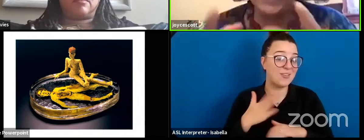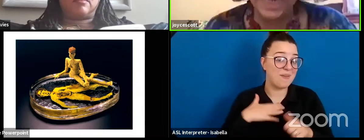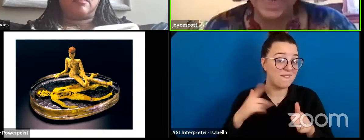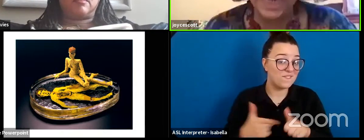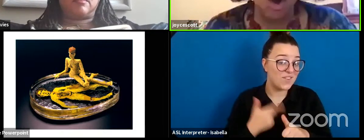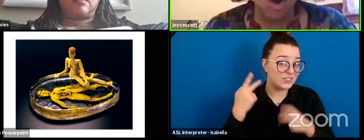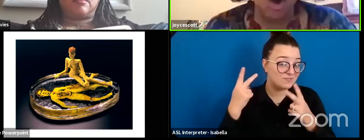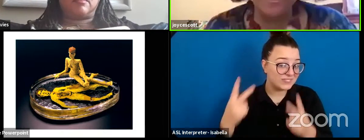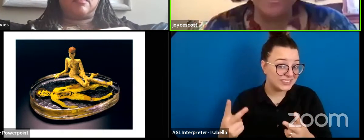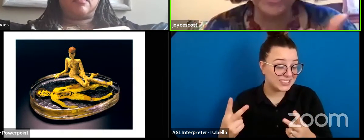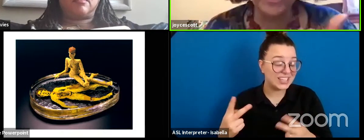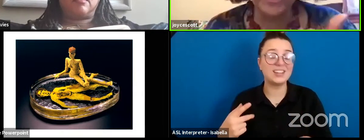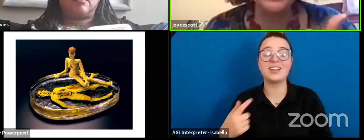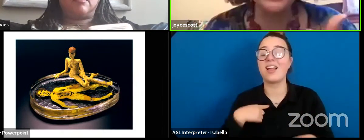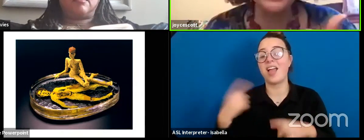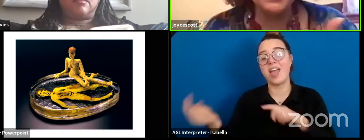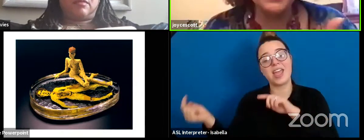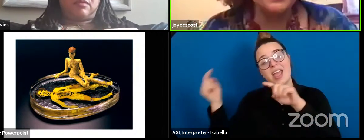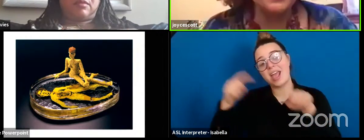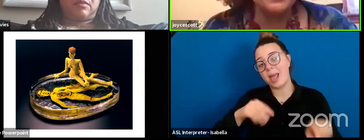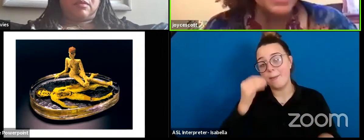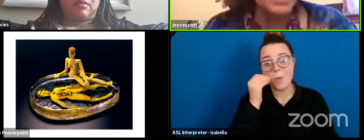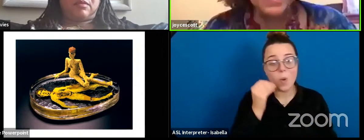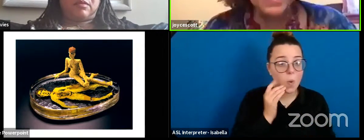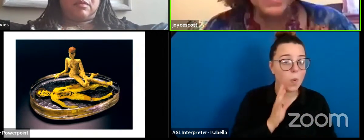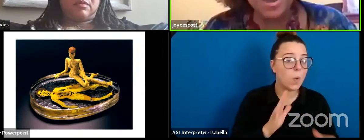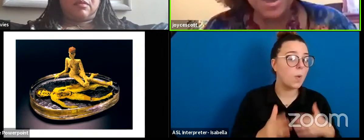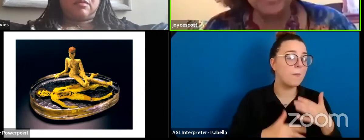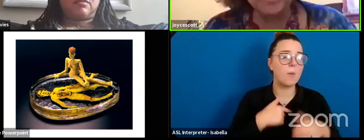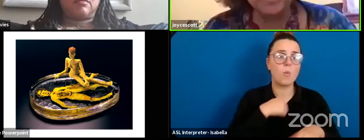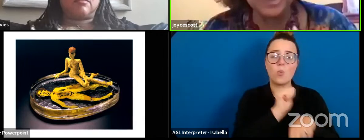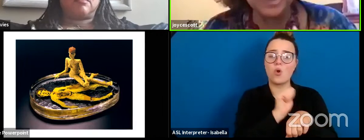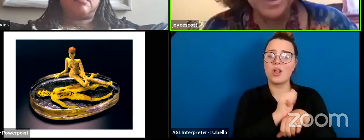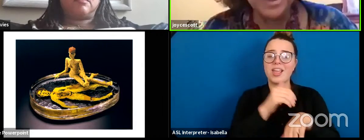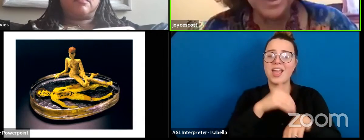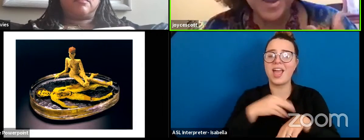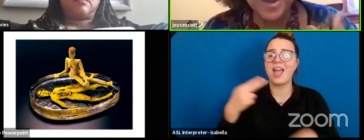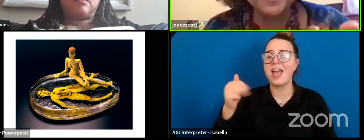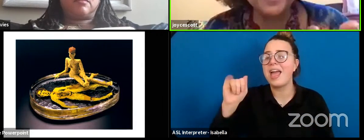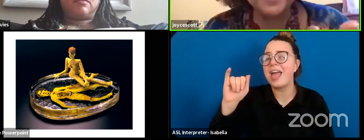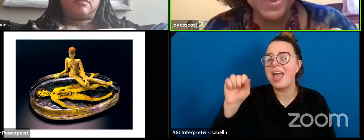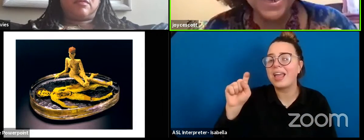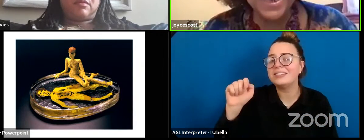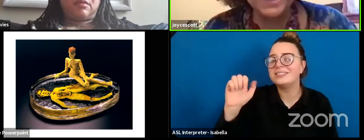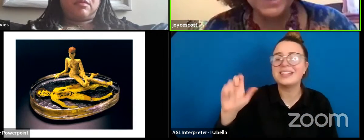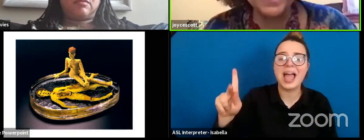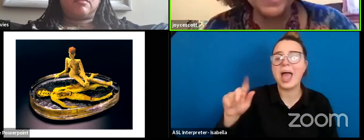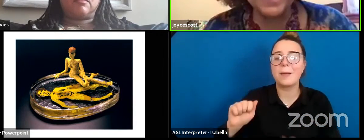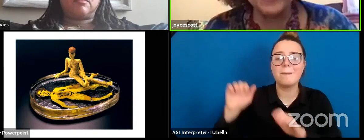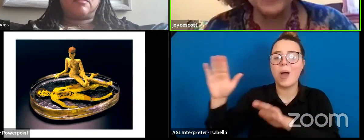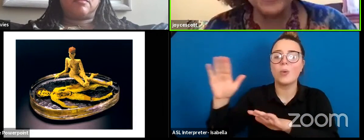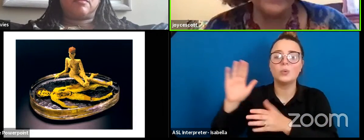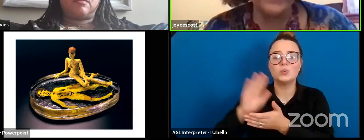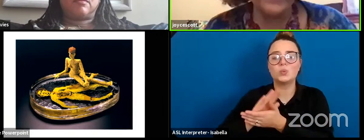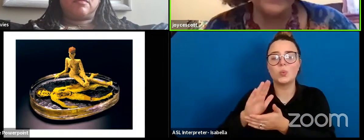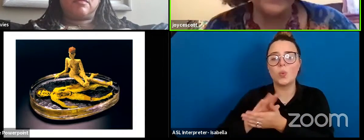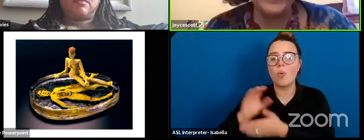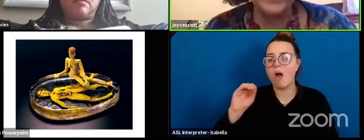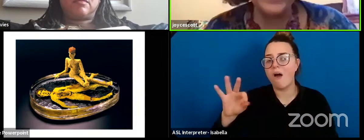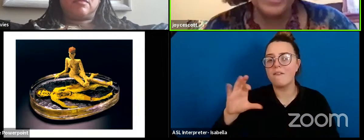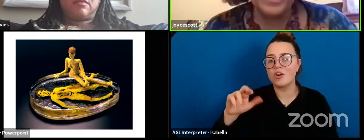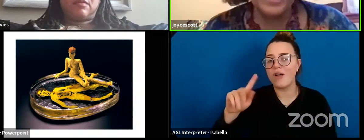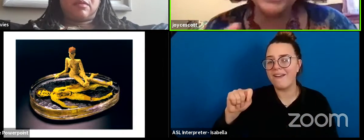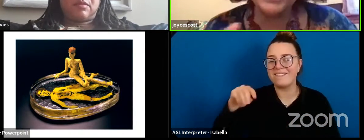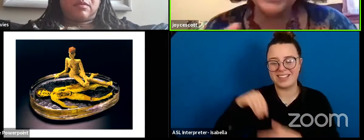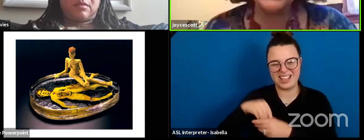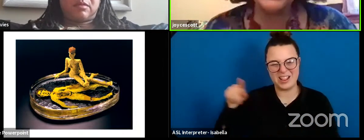visit, I came home. I was working at Haystack Mountain School of Crafts in Maine. And I said to my